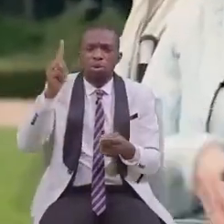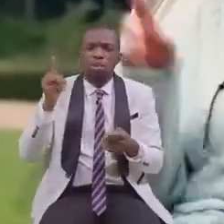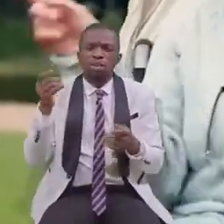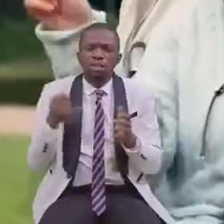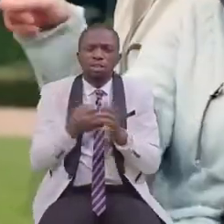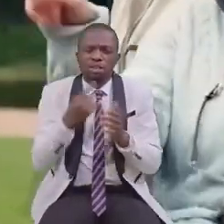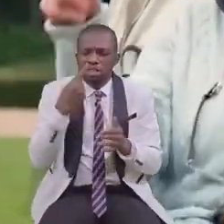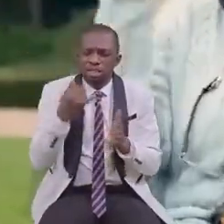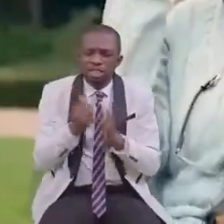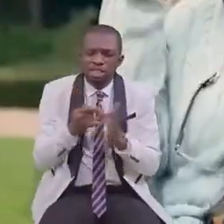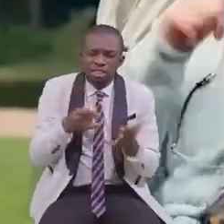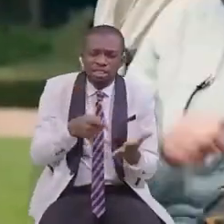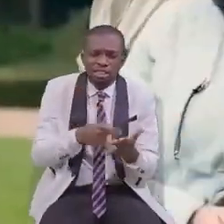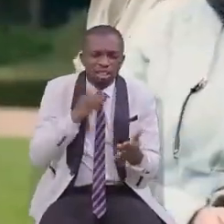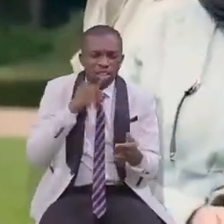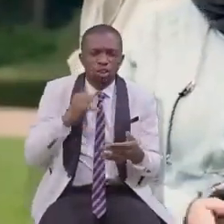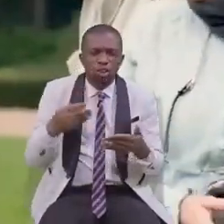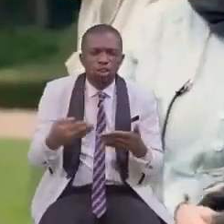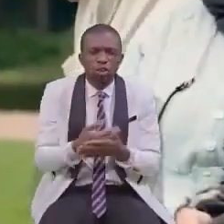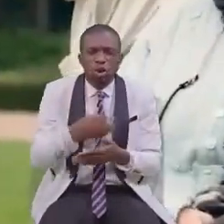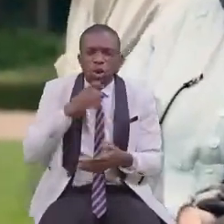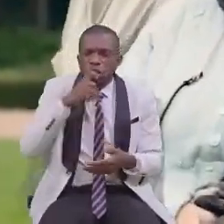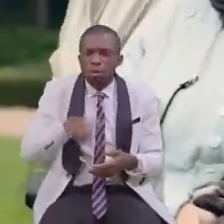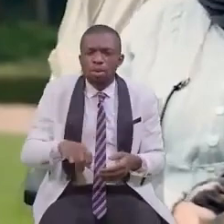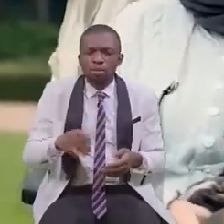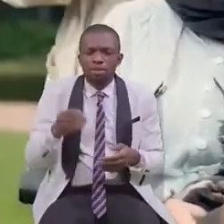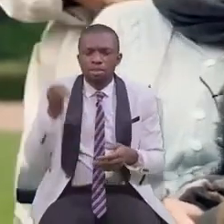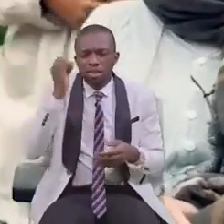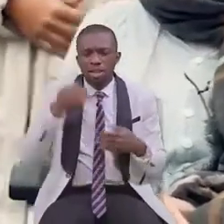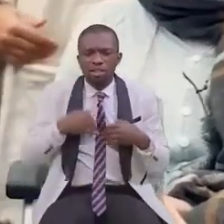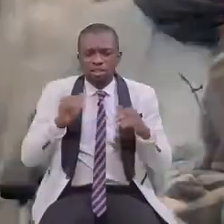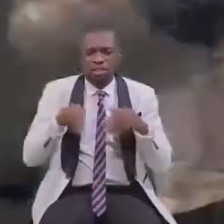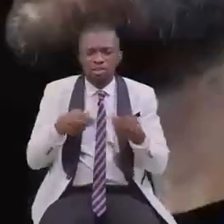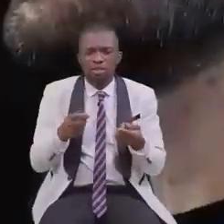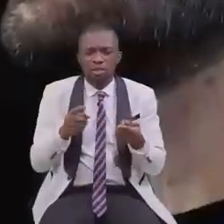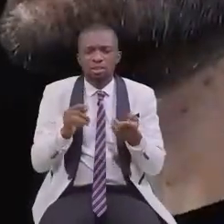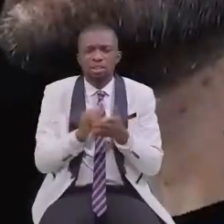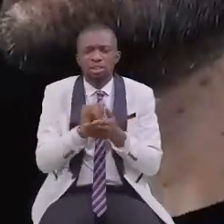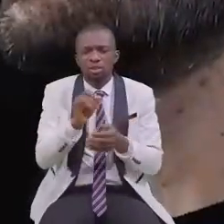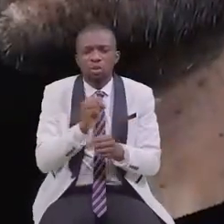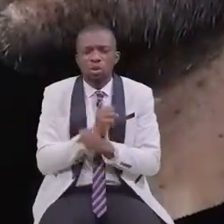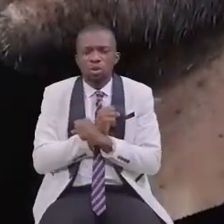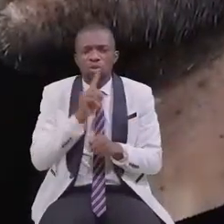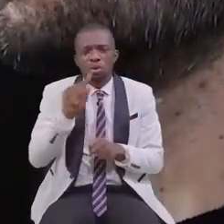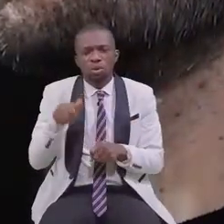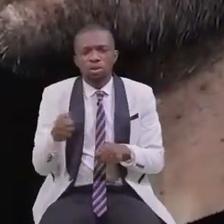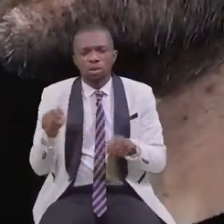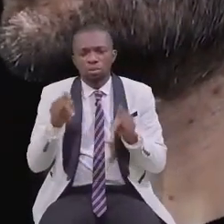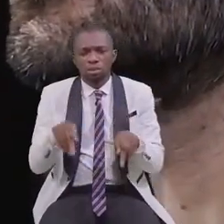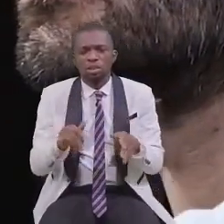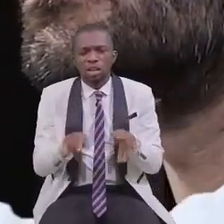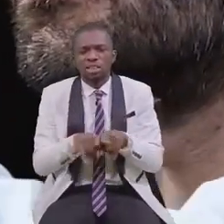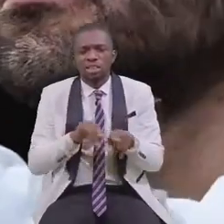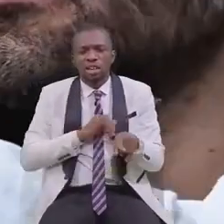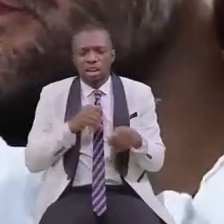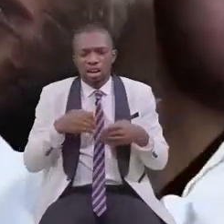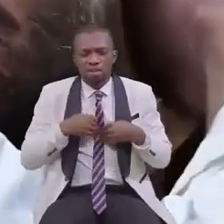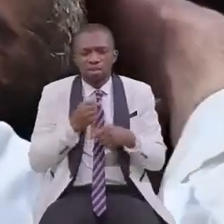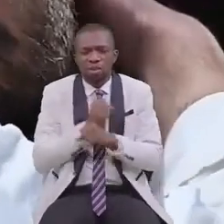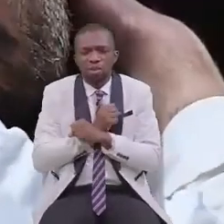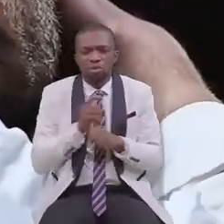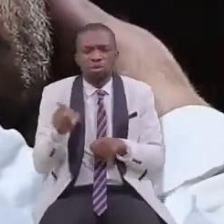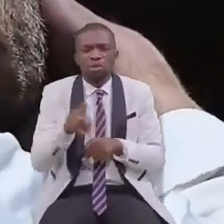this is the new commandment he has given, that we love one another as I have loved you, that ye